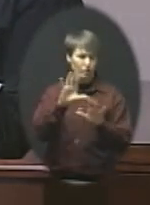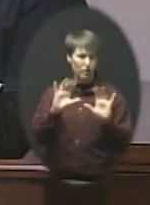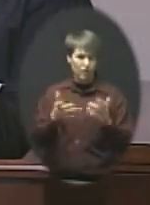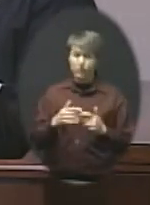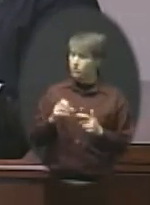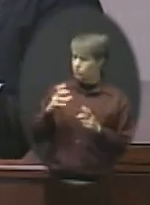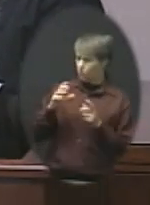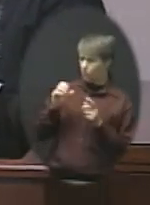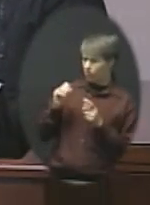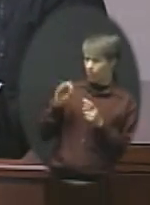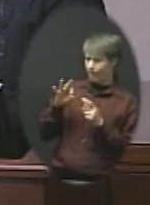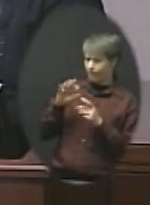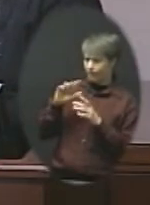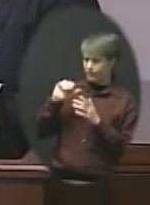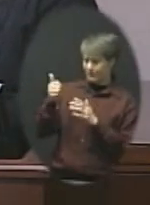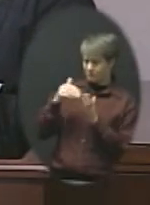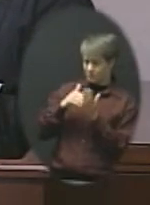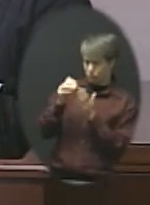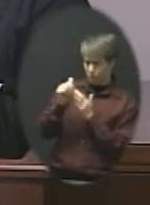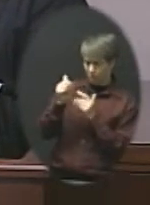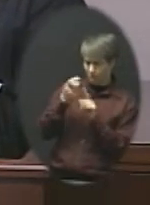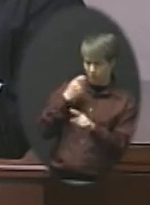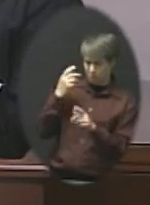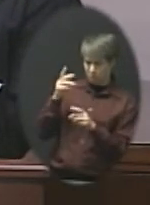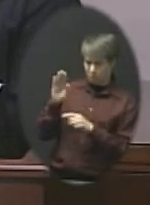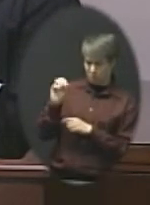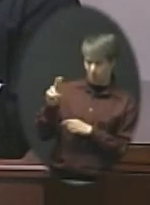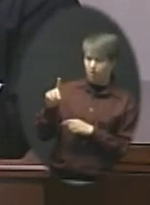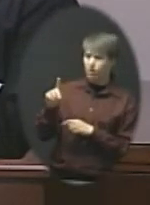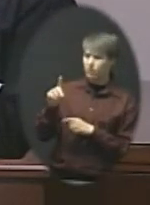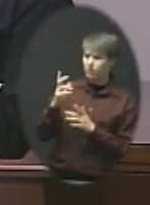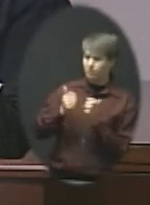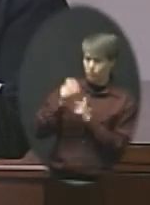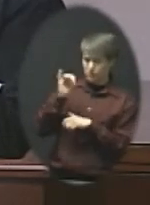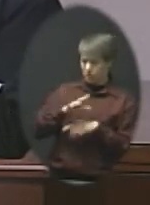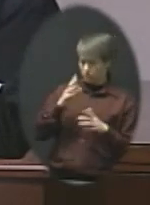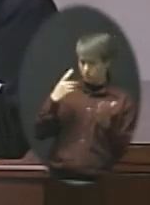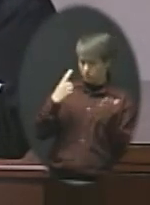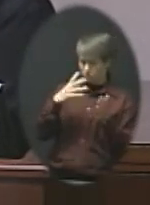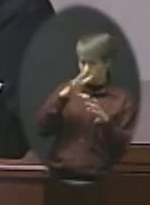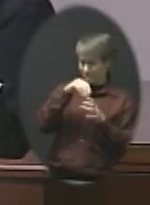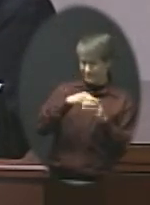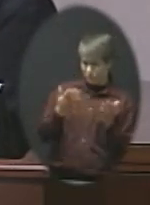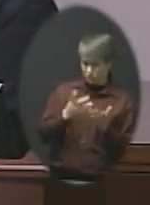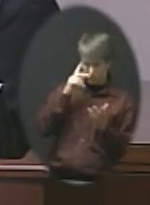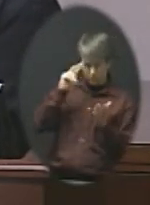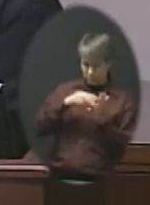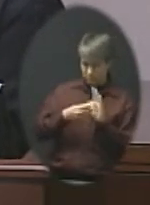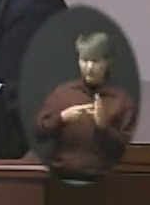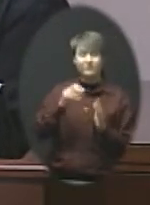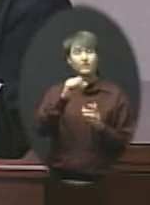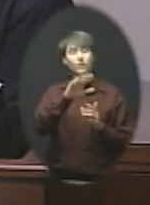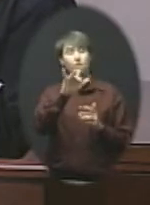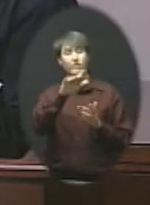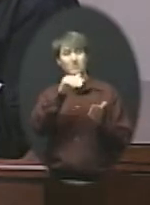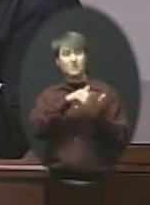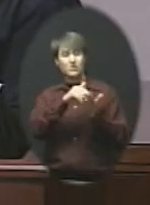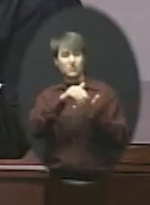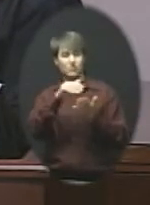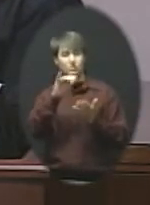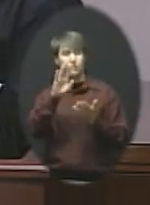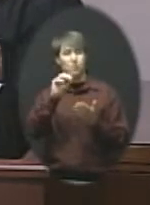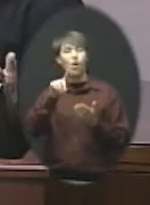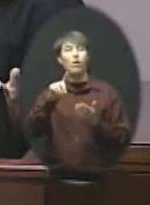the $10 million from the bond, majority of that is addressed in here, what the intent is for? There was $25 million in the bond, if you